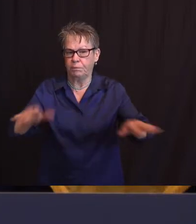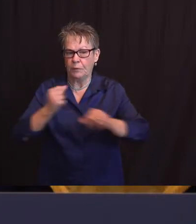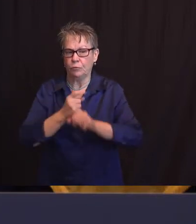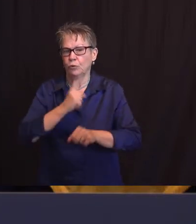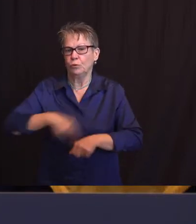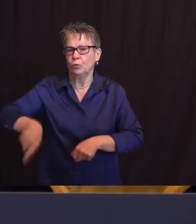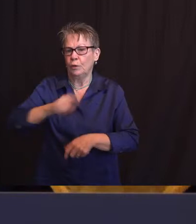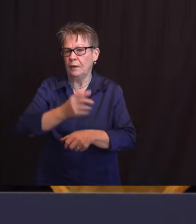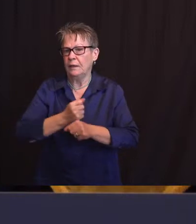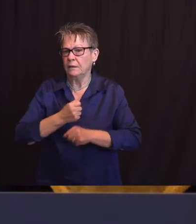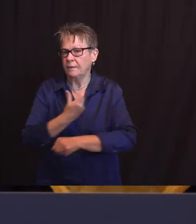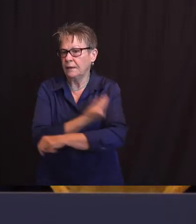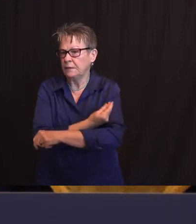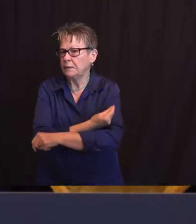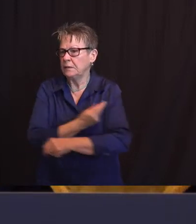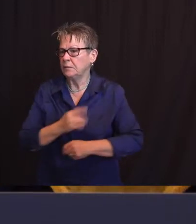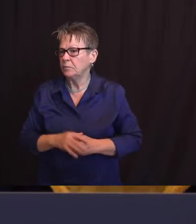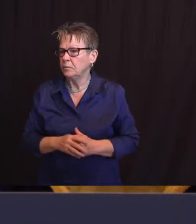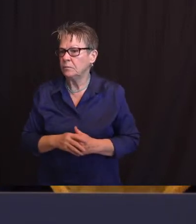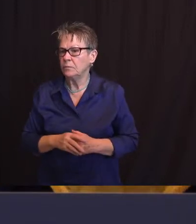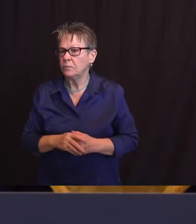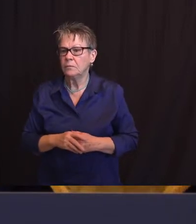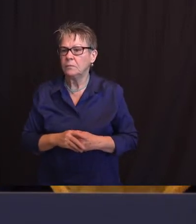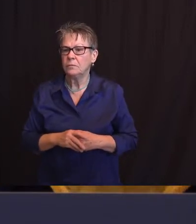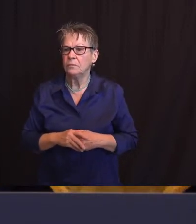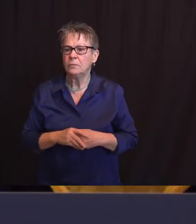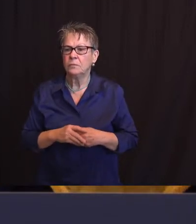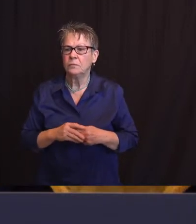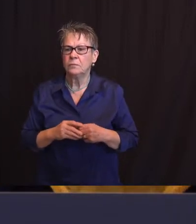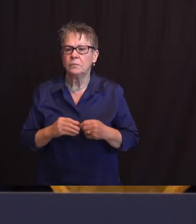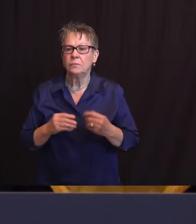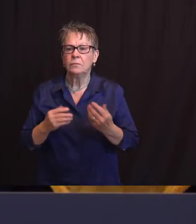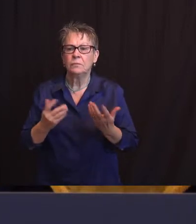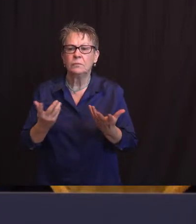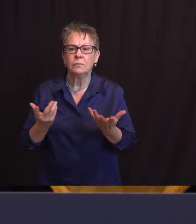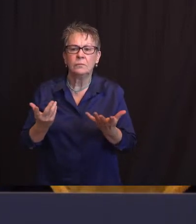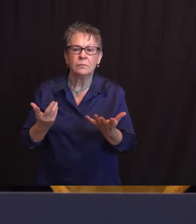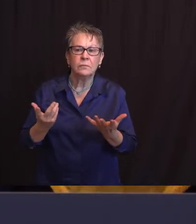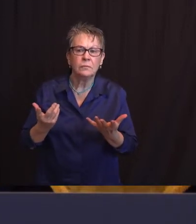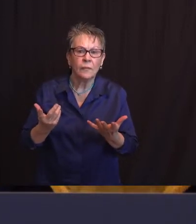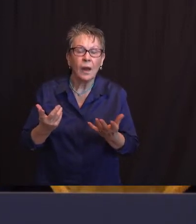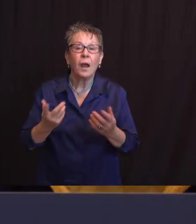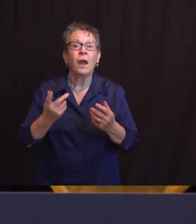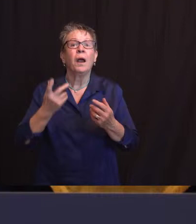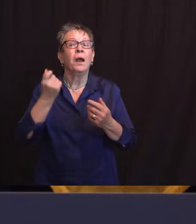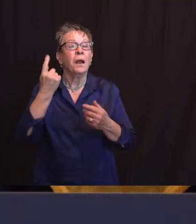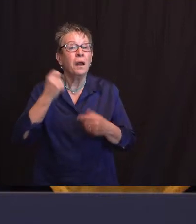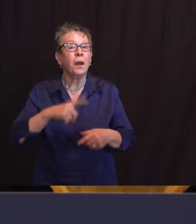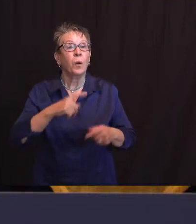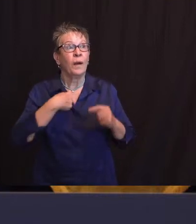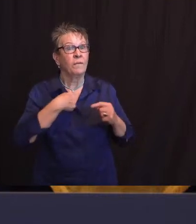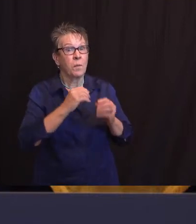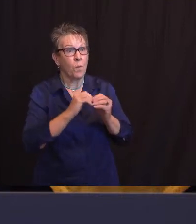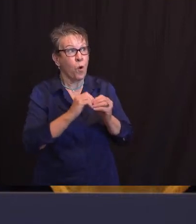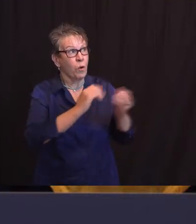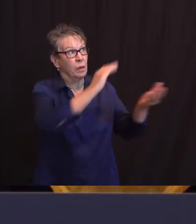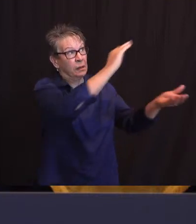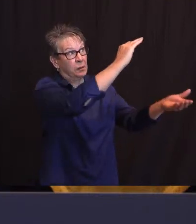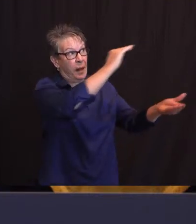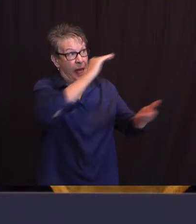and that's happening. And I think we don't have guidance on next week yet, it's fair to say, but